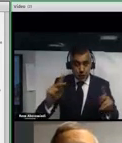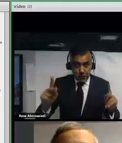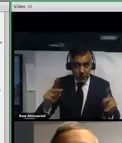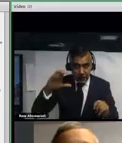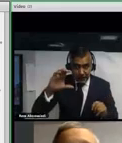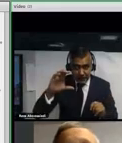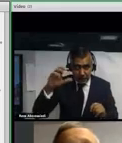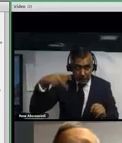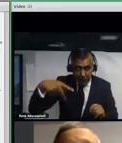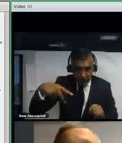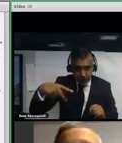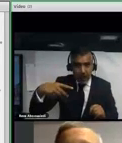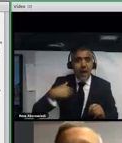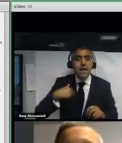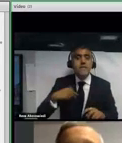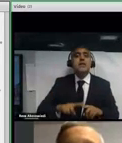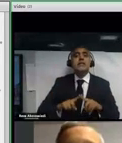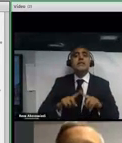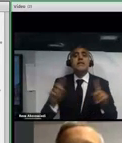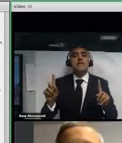palsy might have extremely different